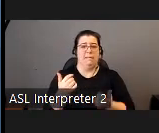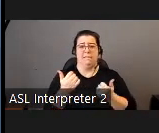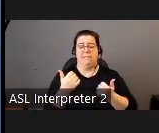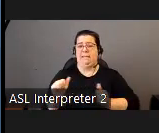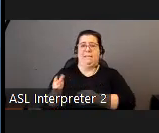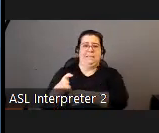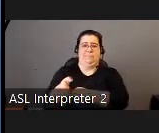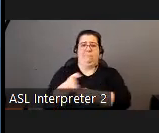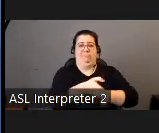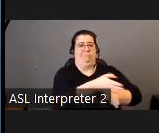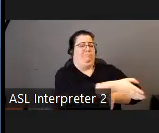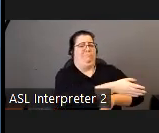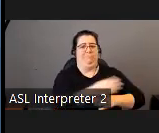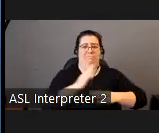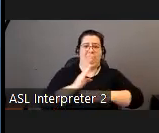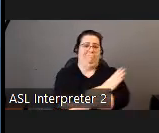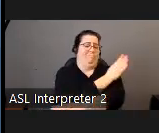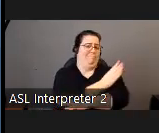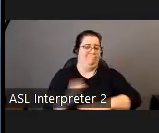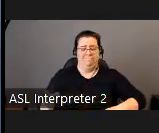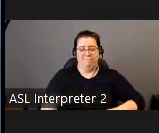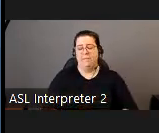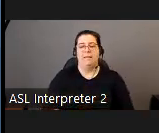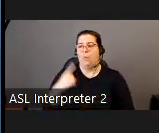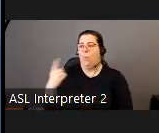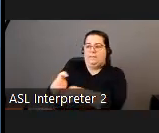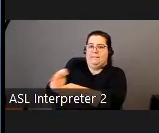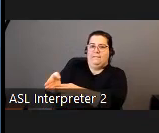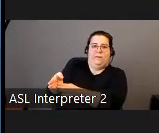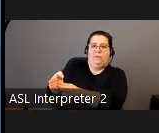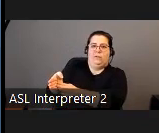it's not just one sector that's involved. It's